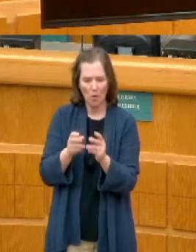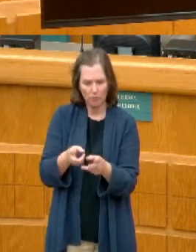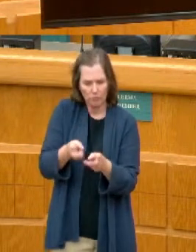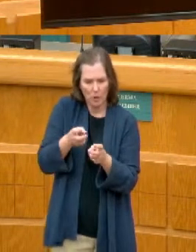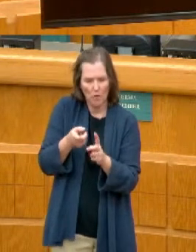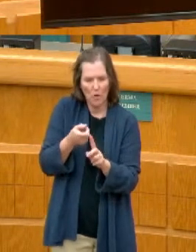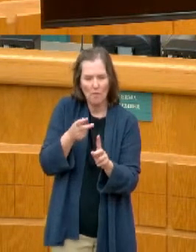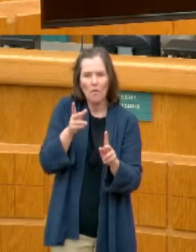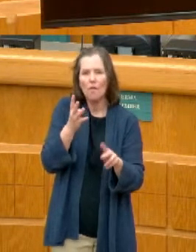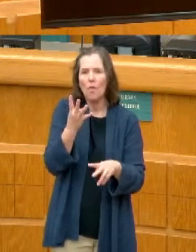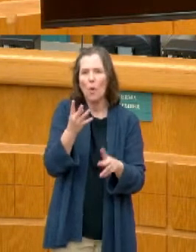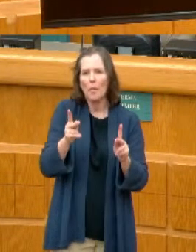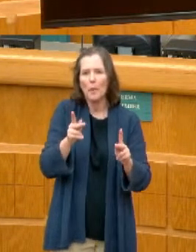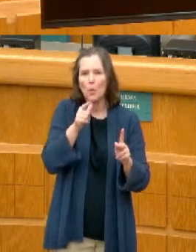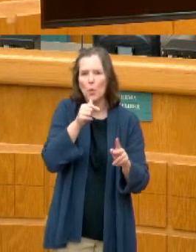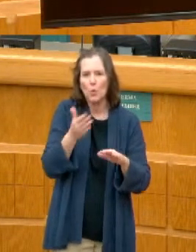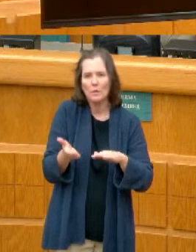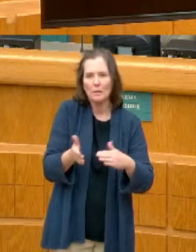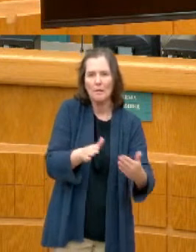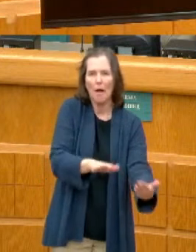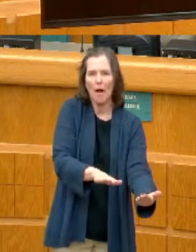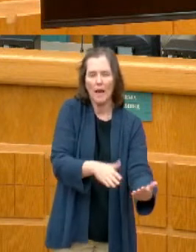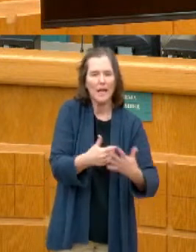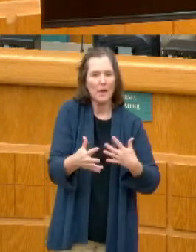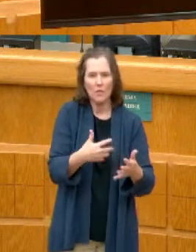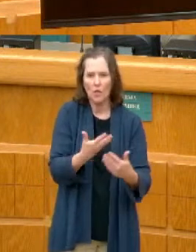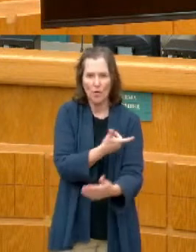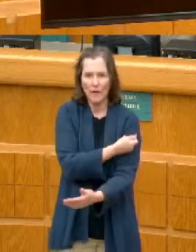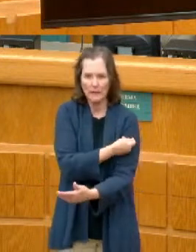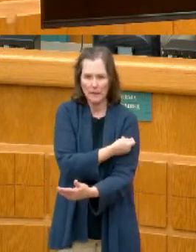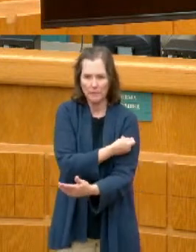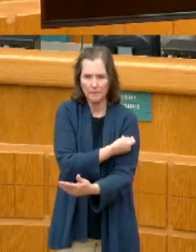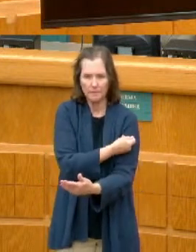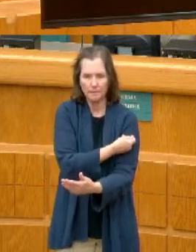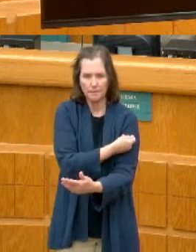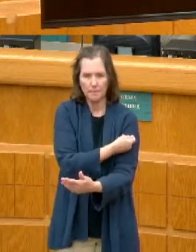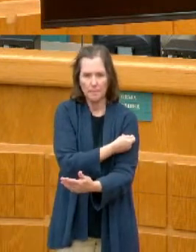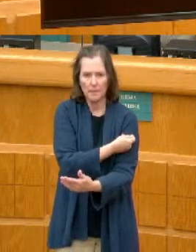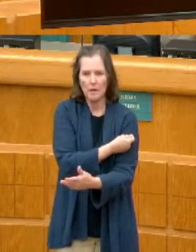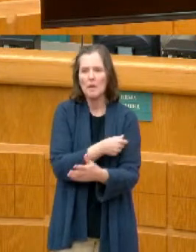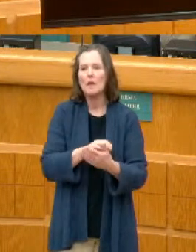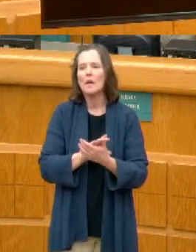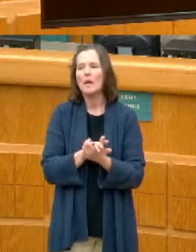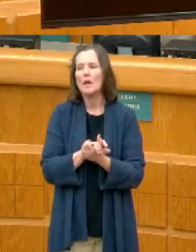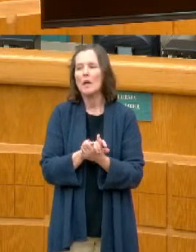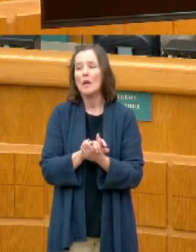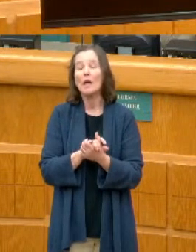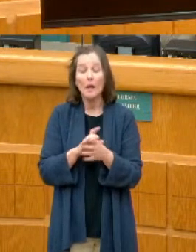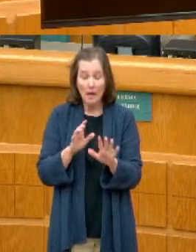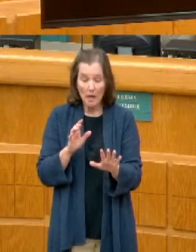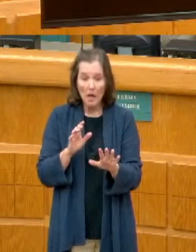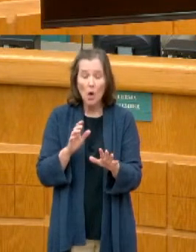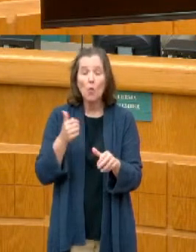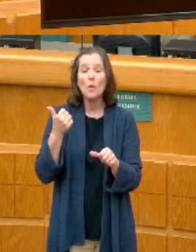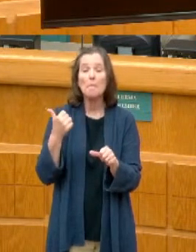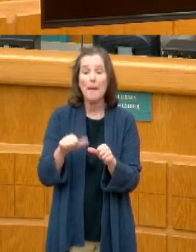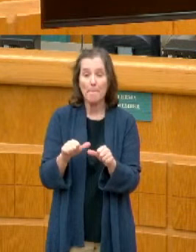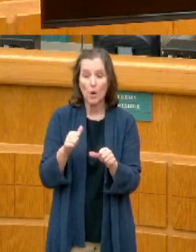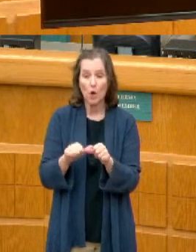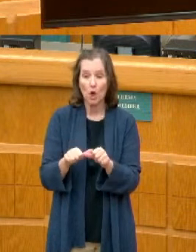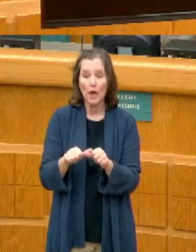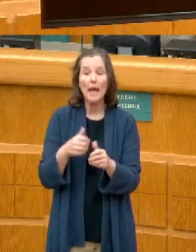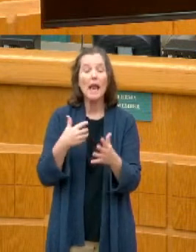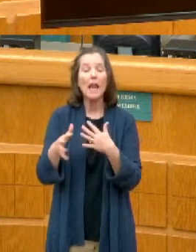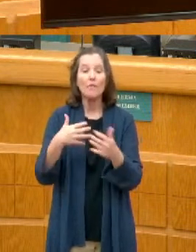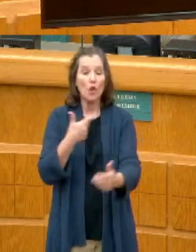to 54, is even though you're fully vaccinated at 2 weeks, there's nothing wrong with wearing your mask for 2 months. I know it sounds